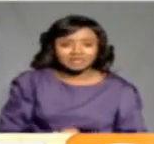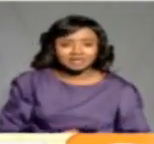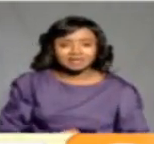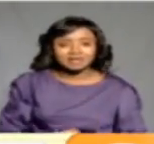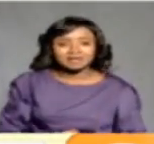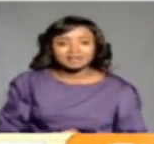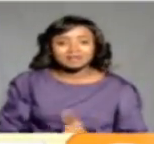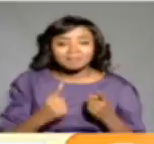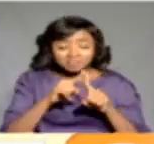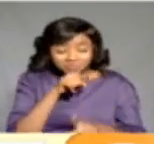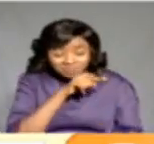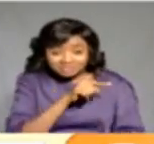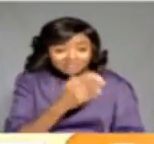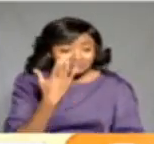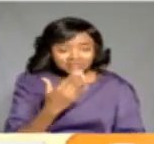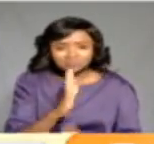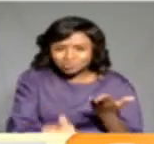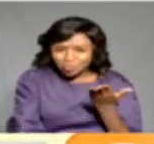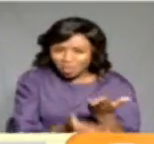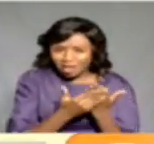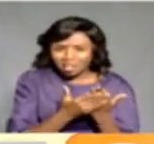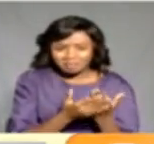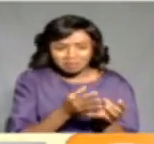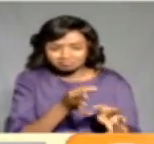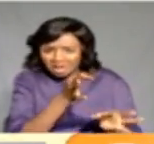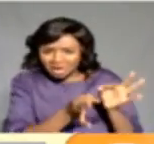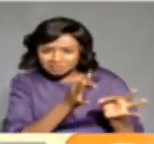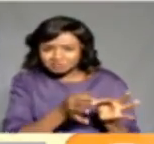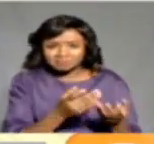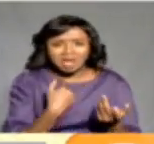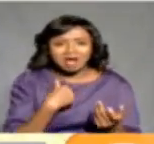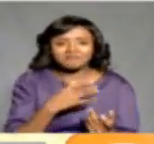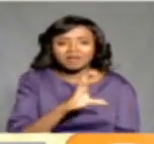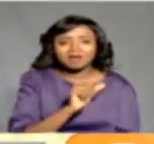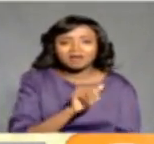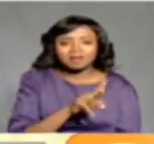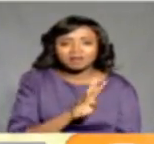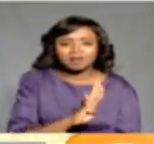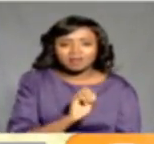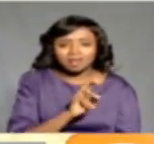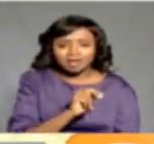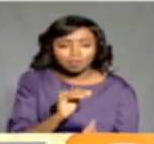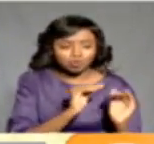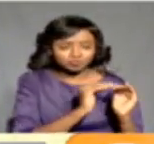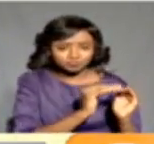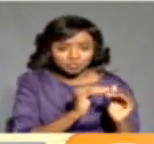is now seeing us on the road to being assessed to be carbon neutral. We possibly think we